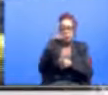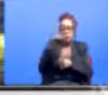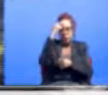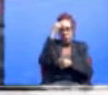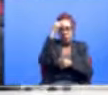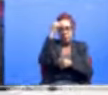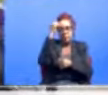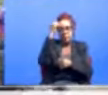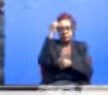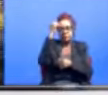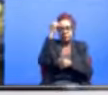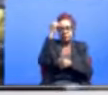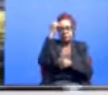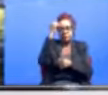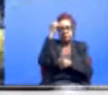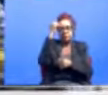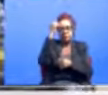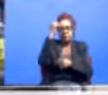Olokirikirai.